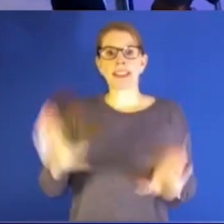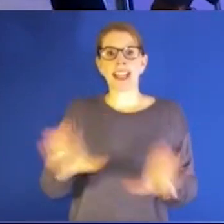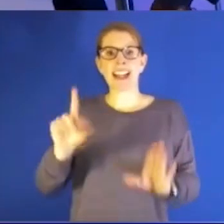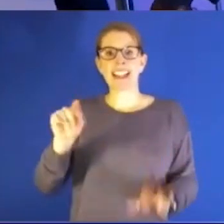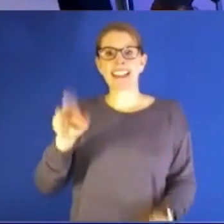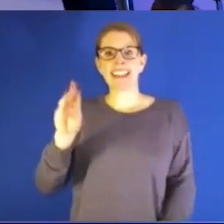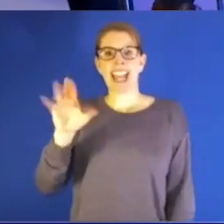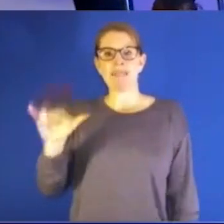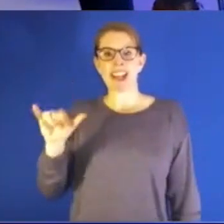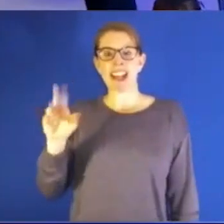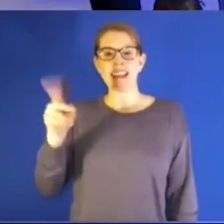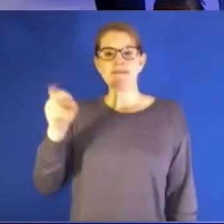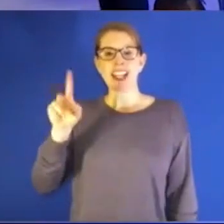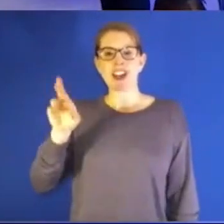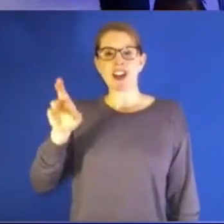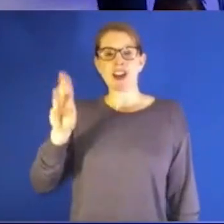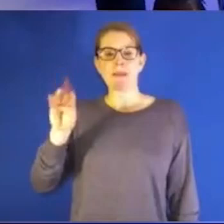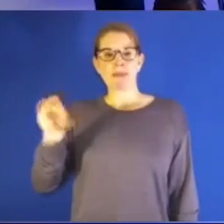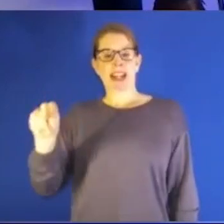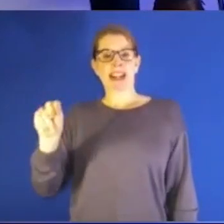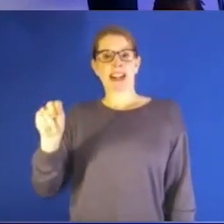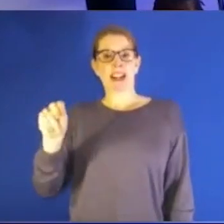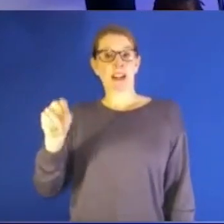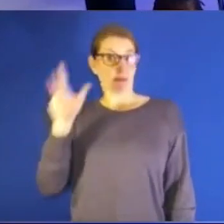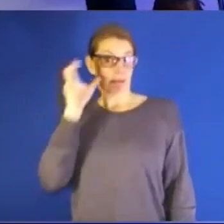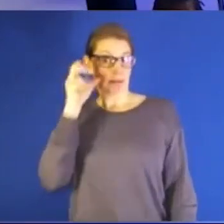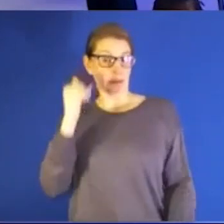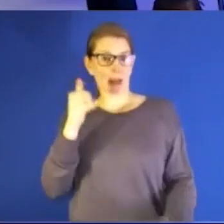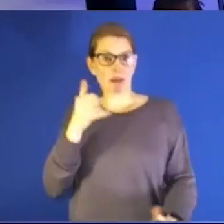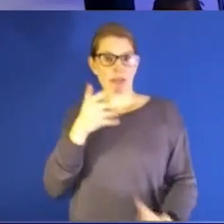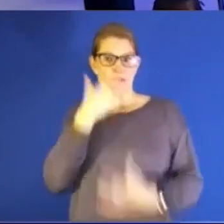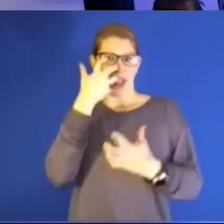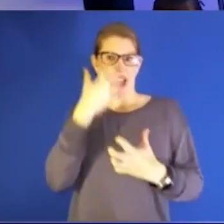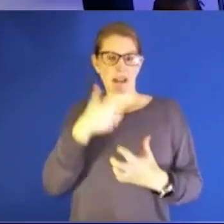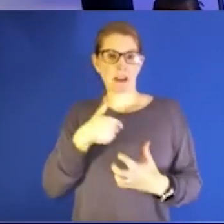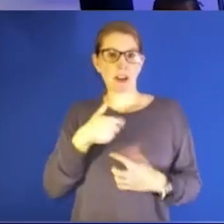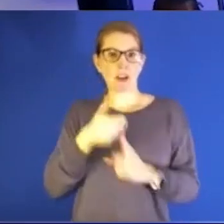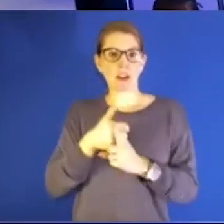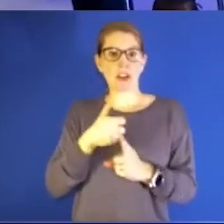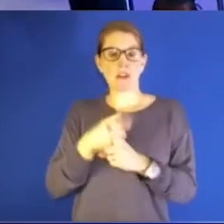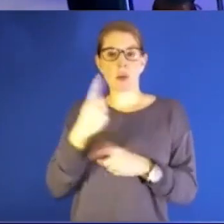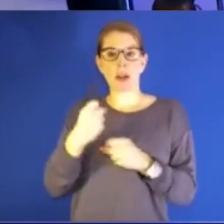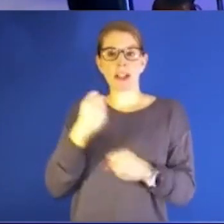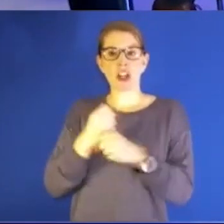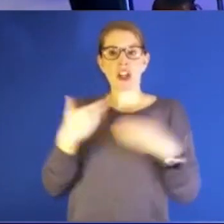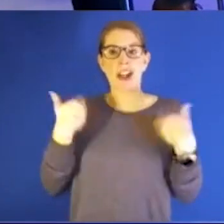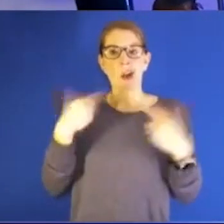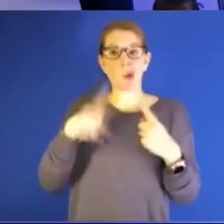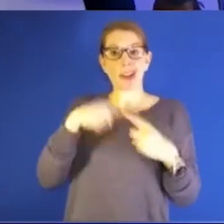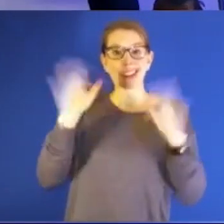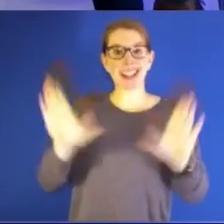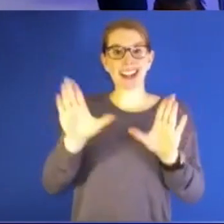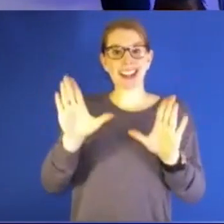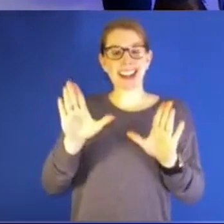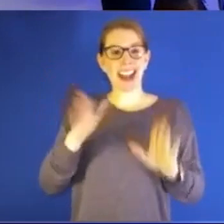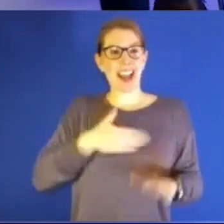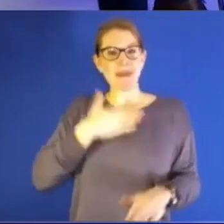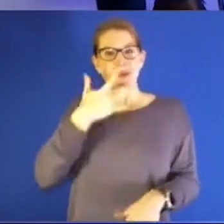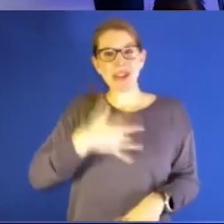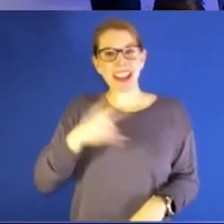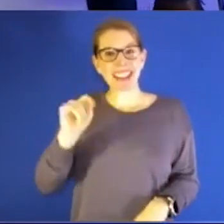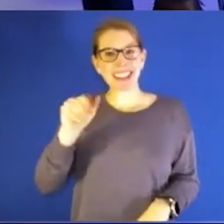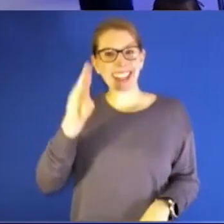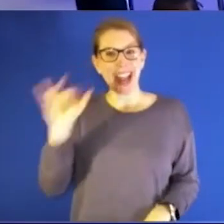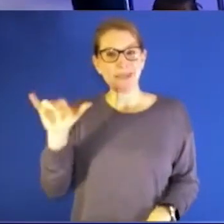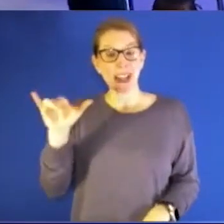I don't know if fantastic. she's leaving right now, but listening, but she'd be mad at me for saying this. But she turns a year younger on Sunday. Fantastic. Happy birthday, Happy Tammy. birthday. Right in front of Valentine's Day.